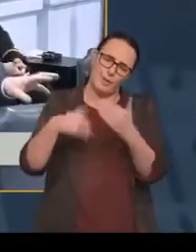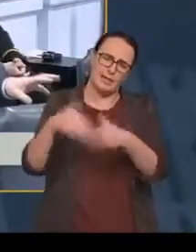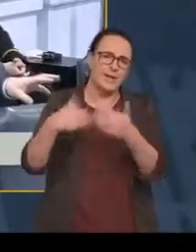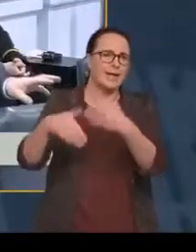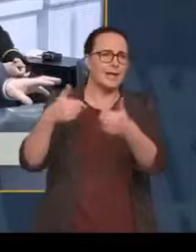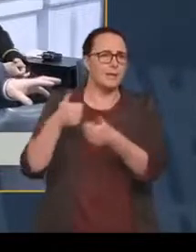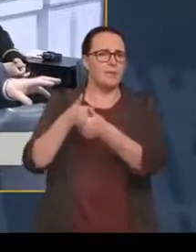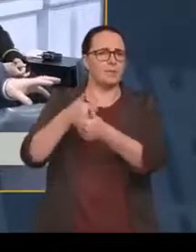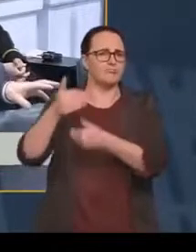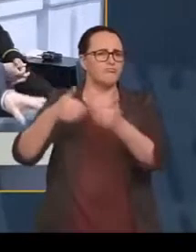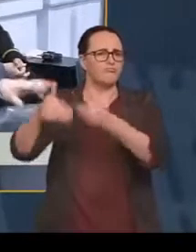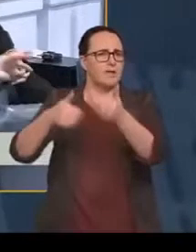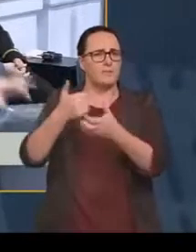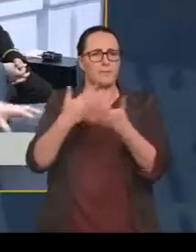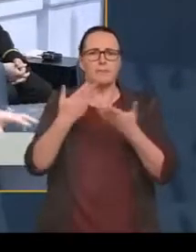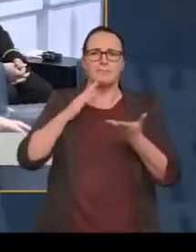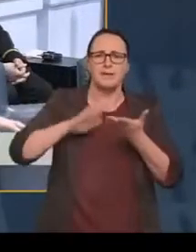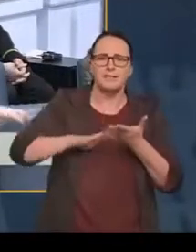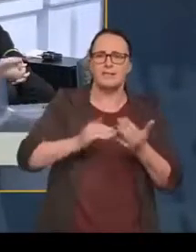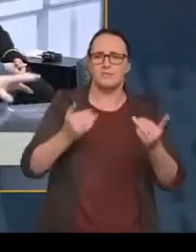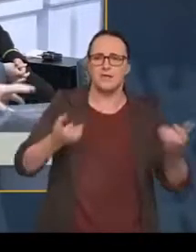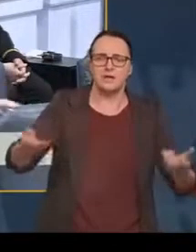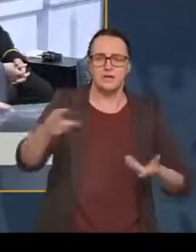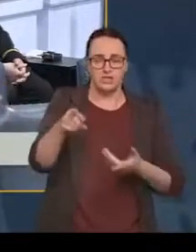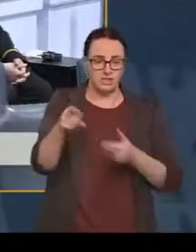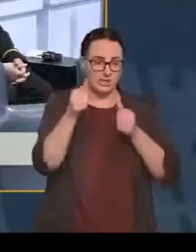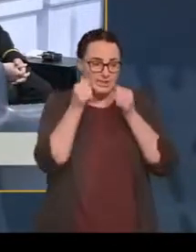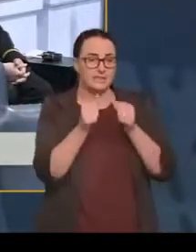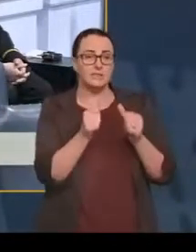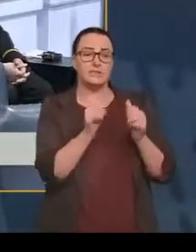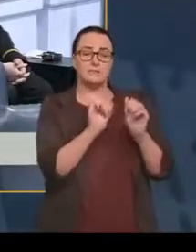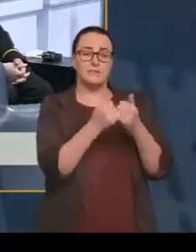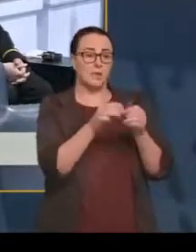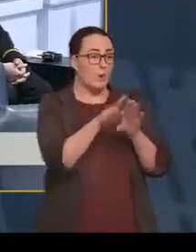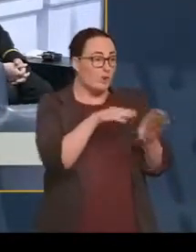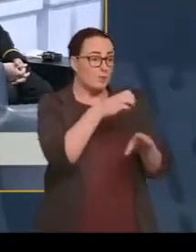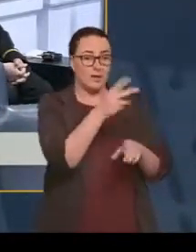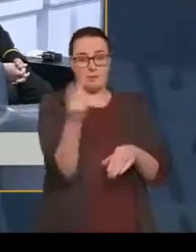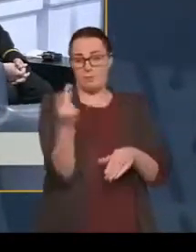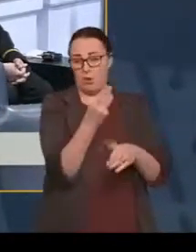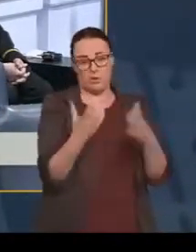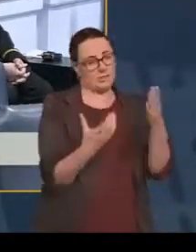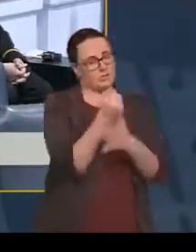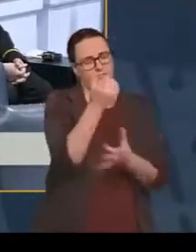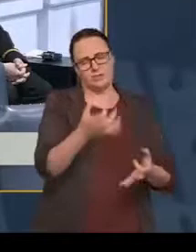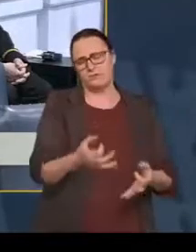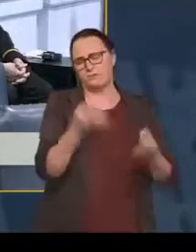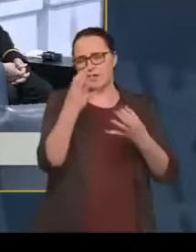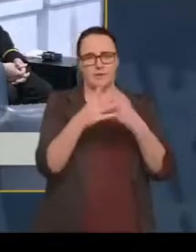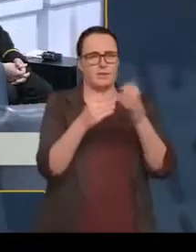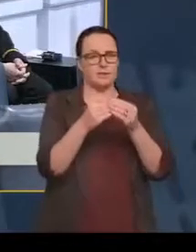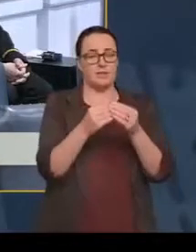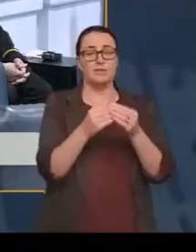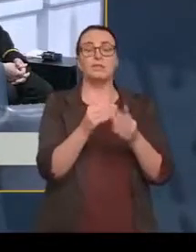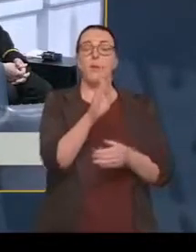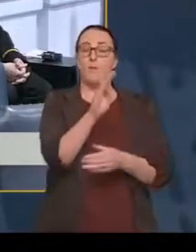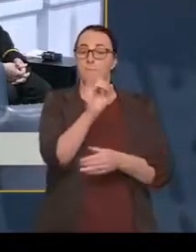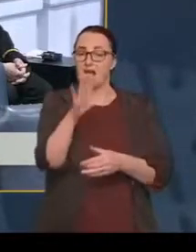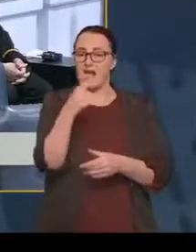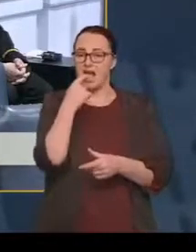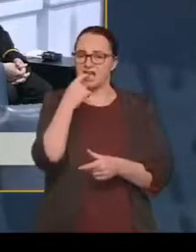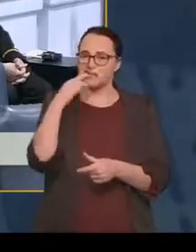really important. And it was she that communicated many of the messages. She was down at the meetings with Mark, and I think they've achieved great things. So the bill